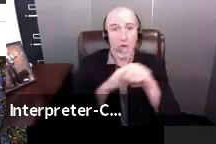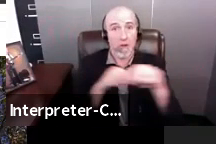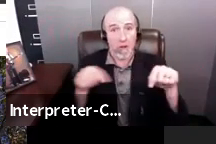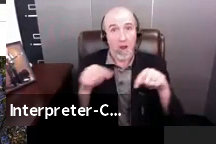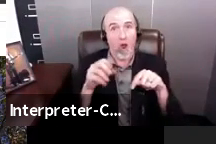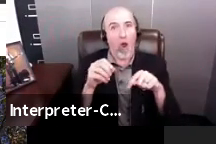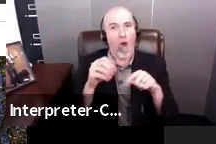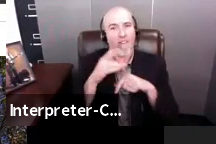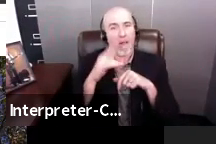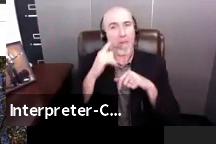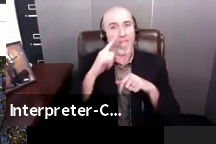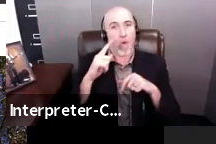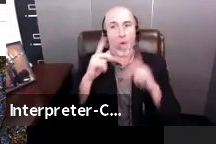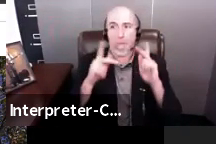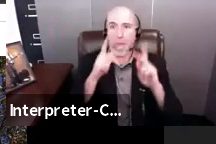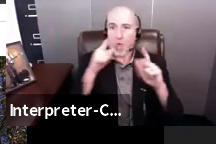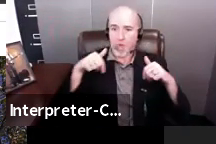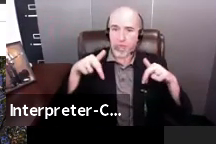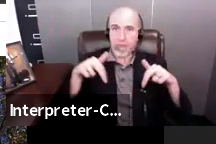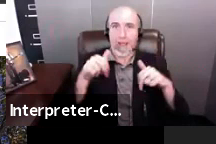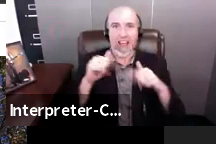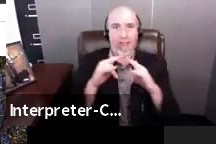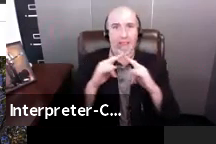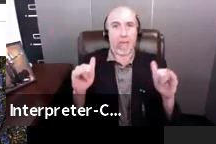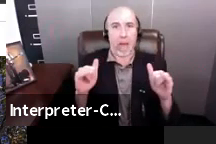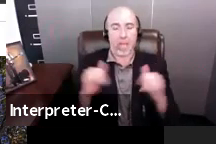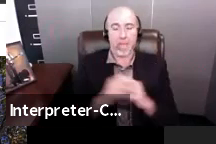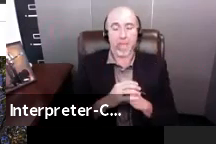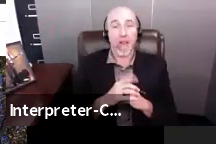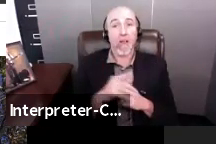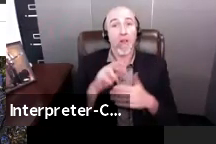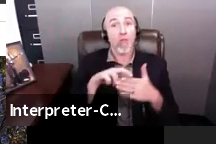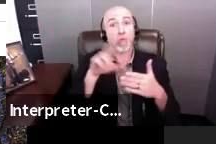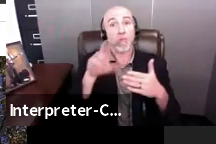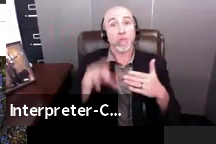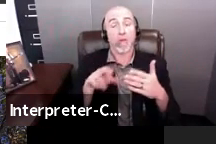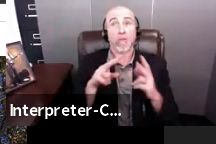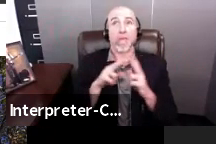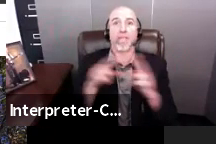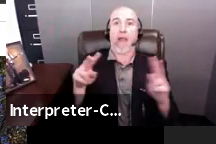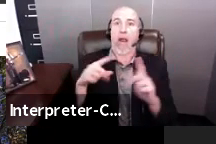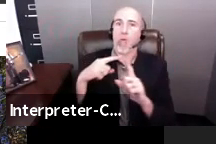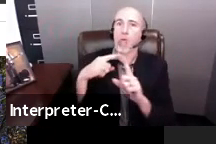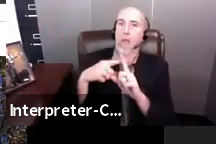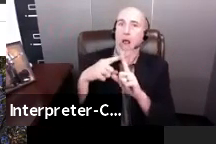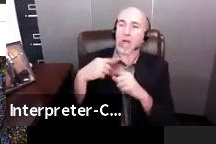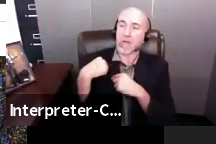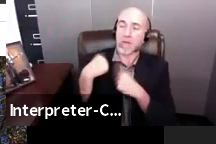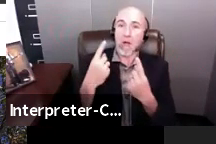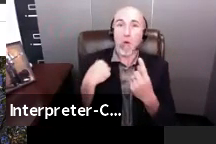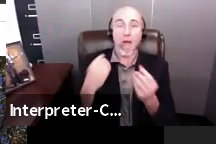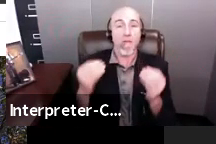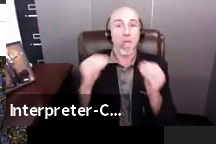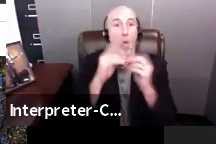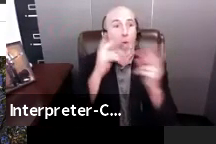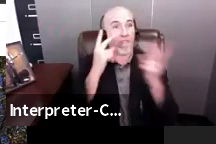for pedestrians at one time. The results have been very positive, increasing